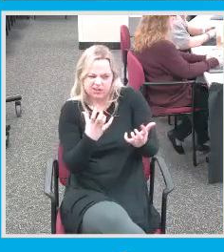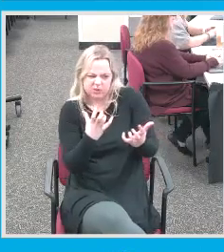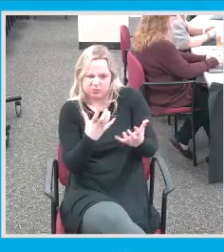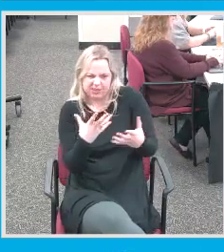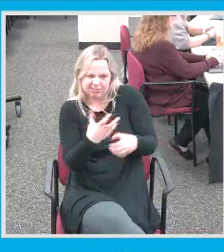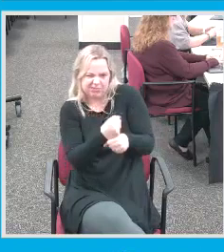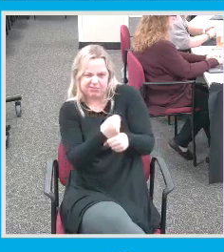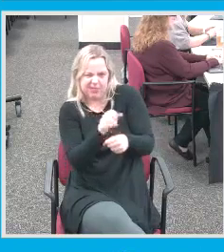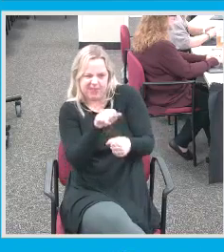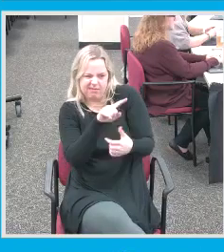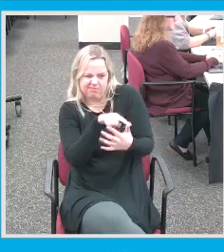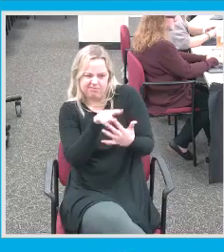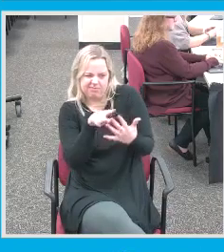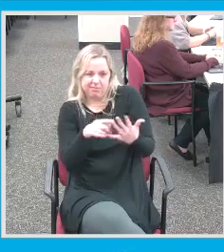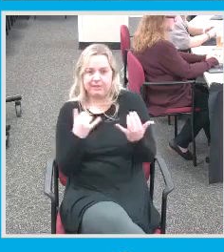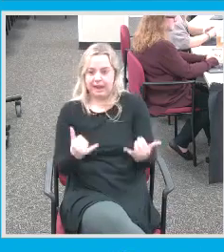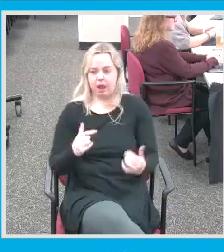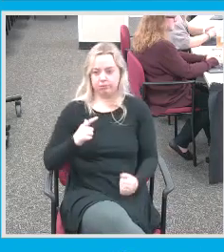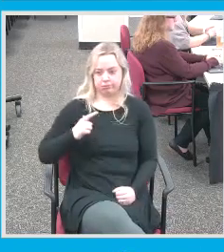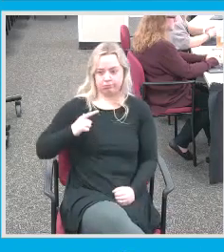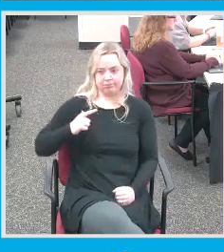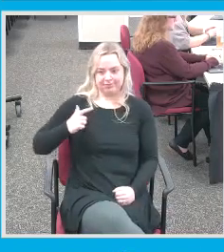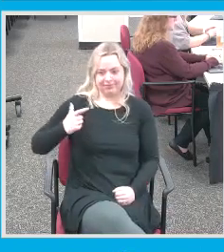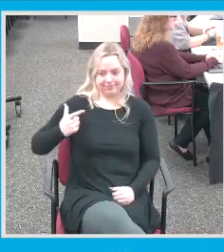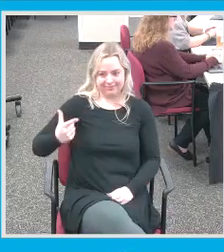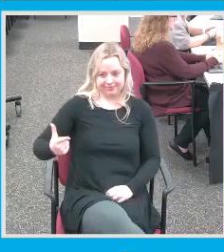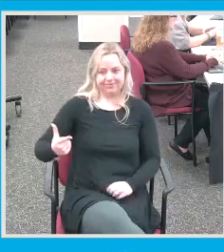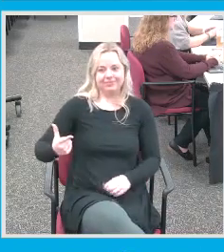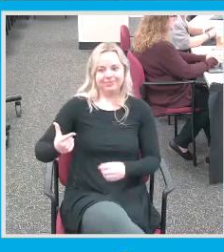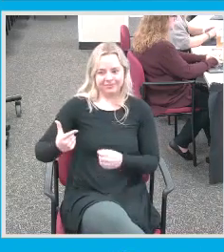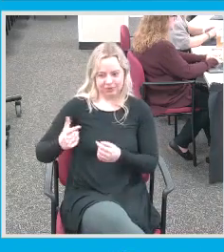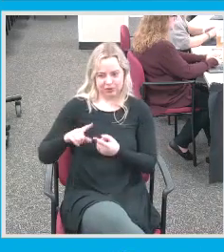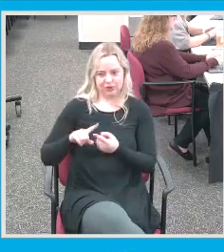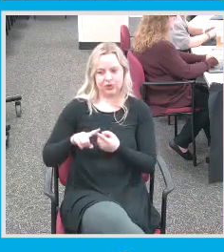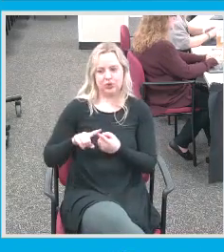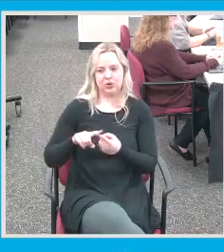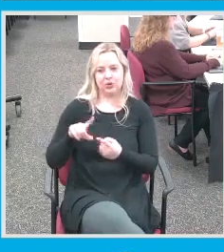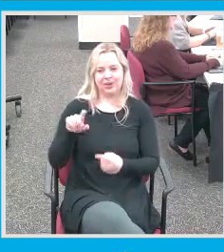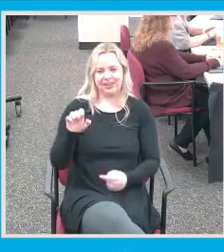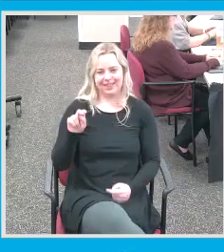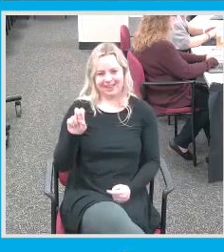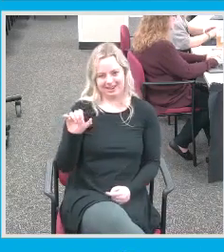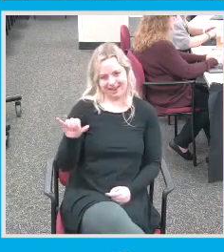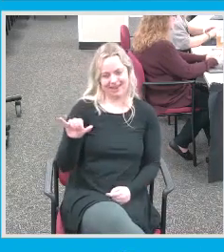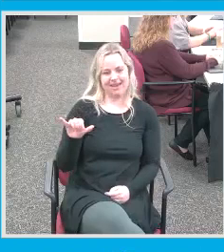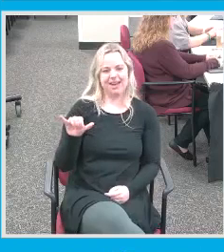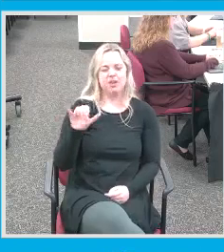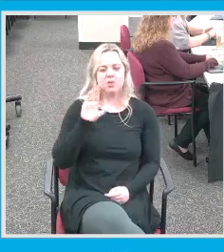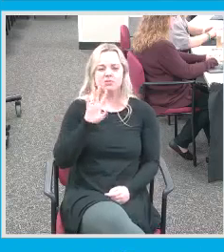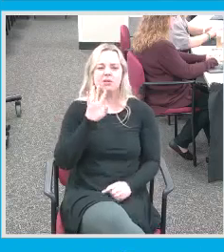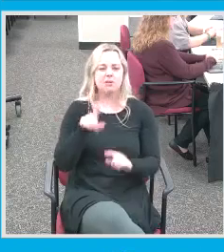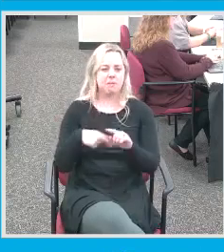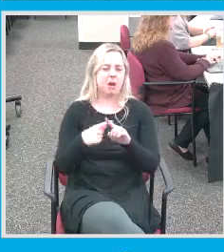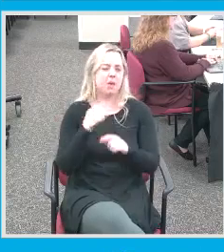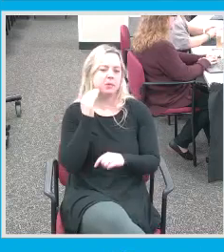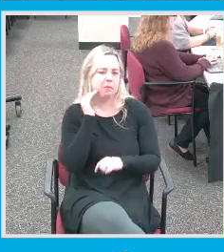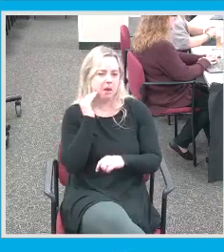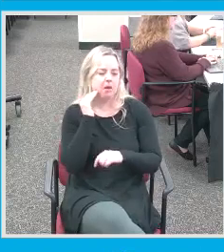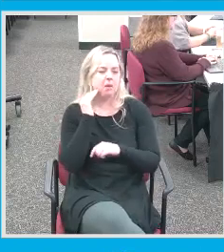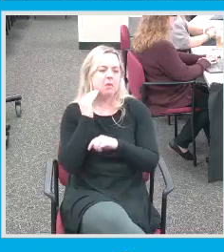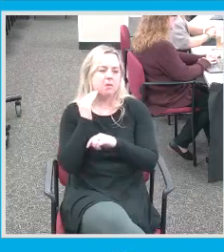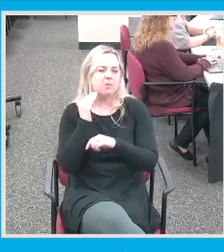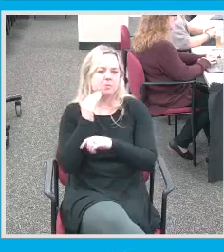framework before I hand it over to Lene Nota, who is a prevention and policy specialist on the Tobacco Education and Prevention Partnership